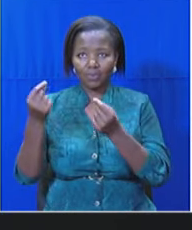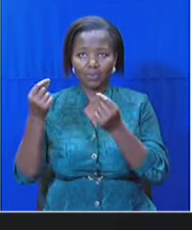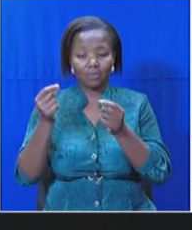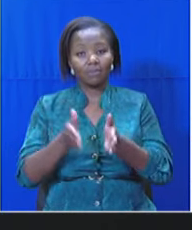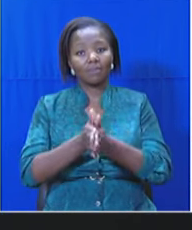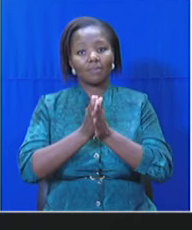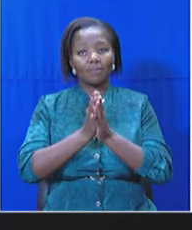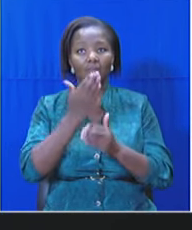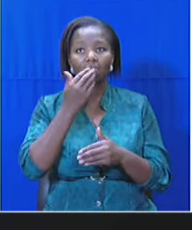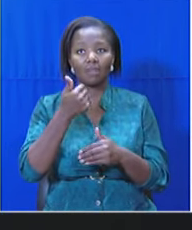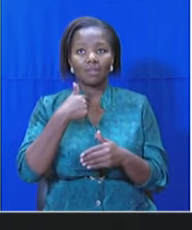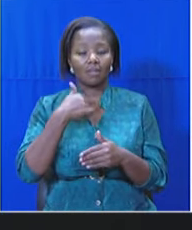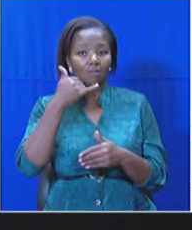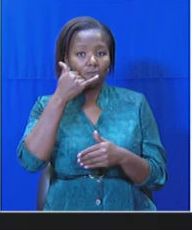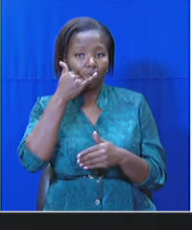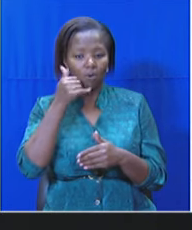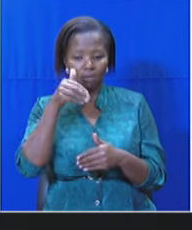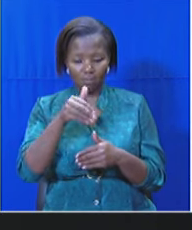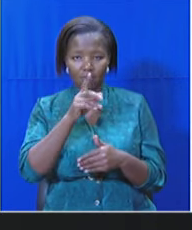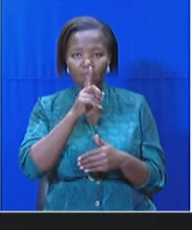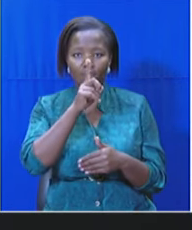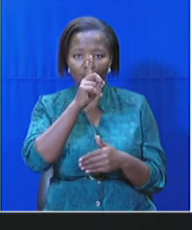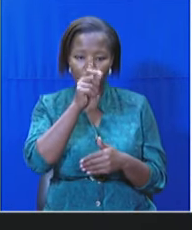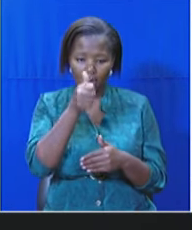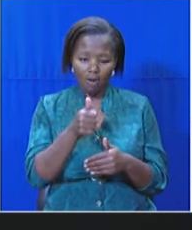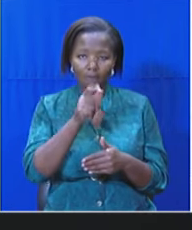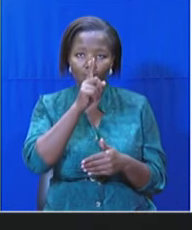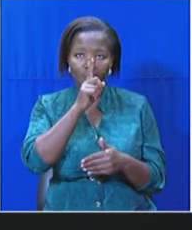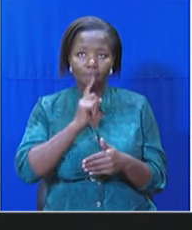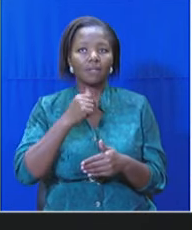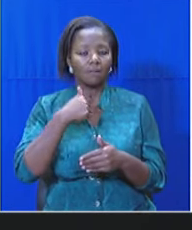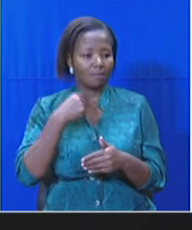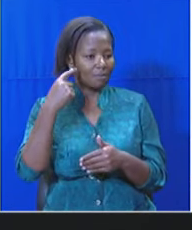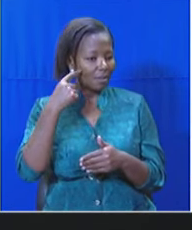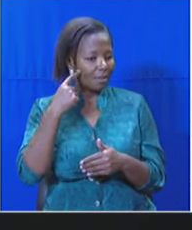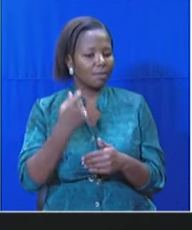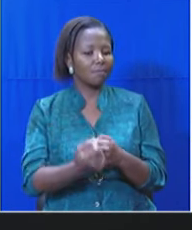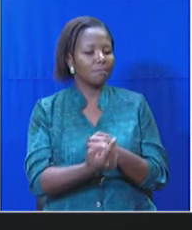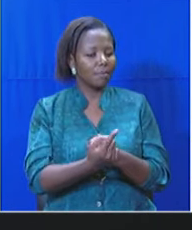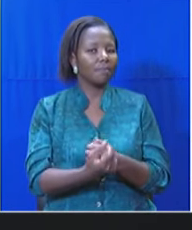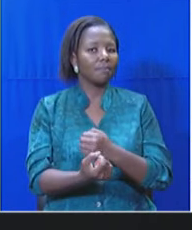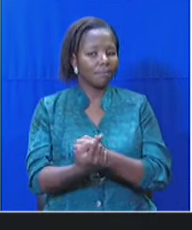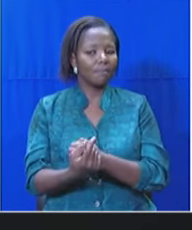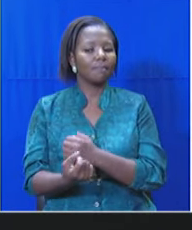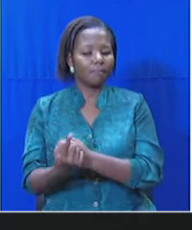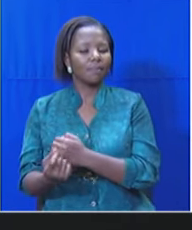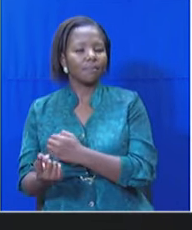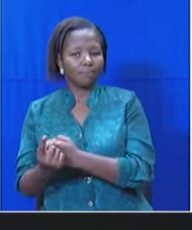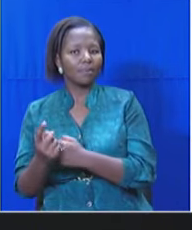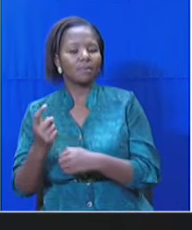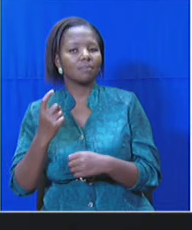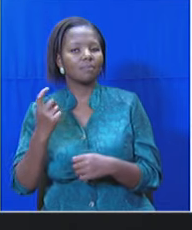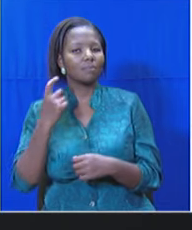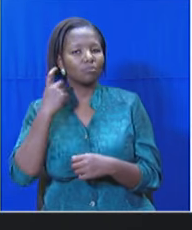that our phones are on silent? I've had a couple of phones making some noises